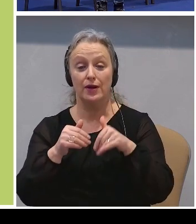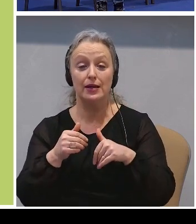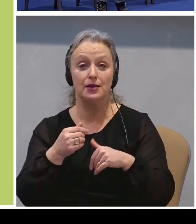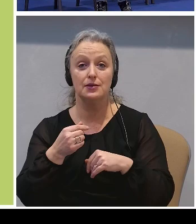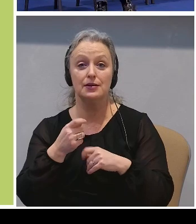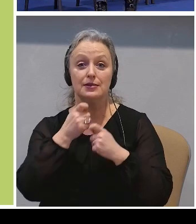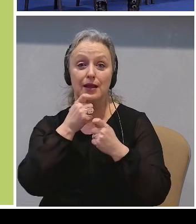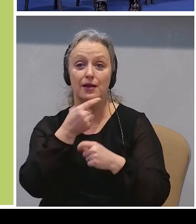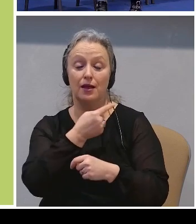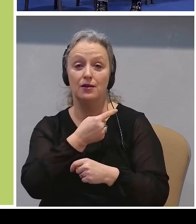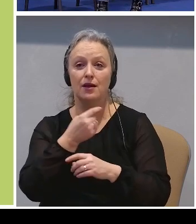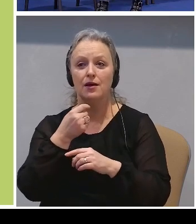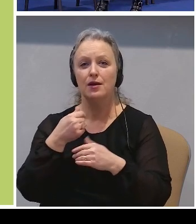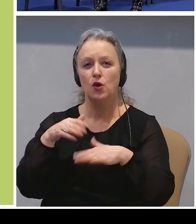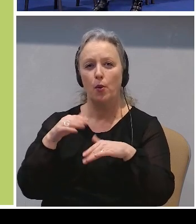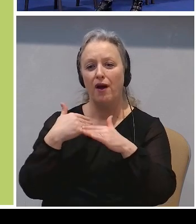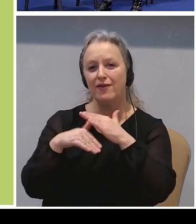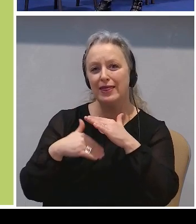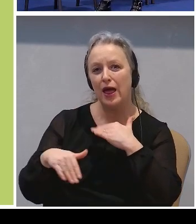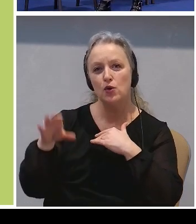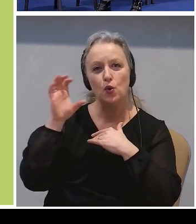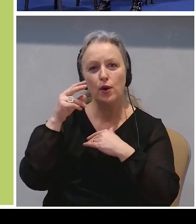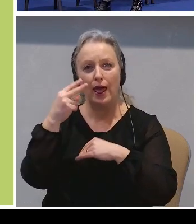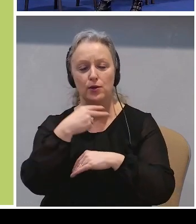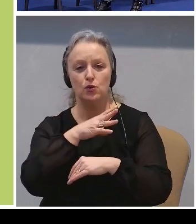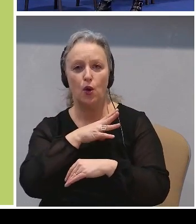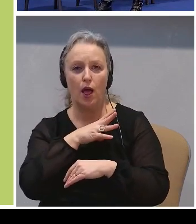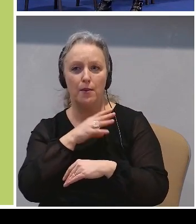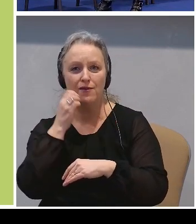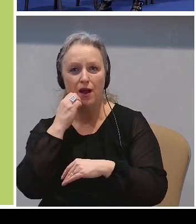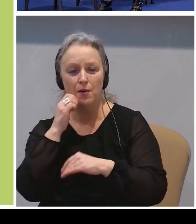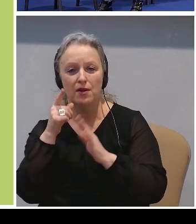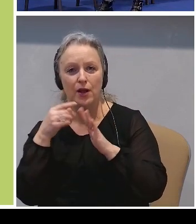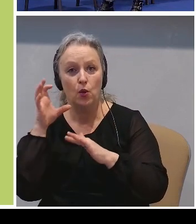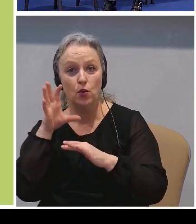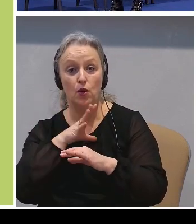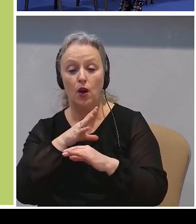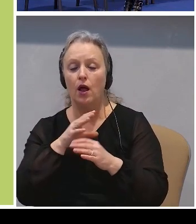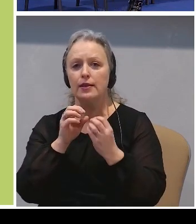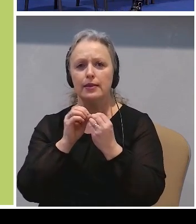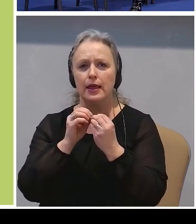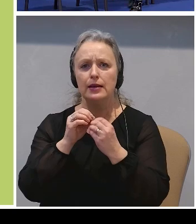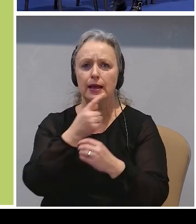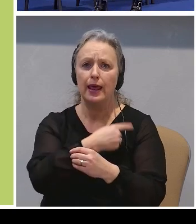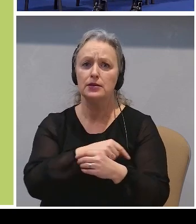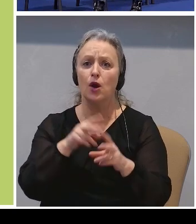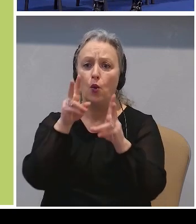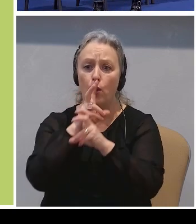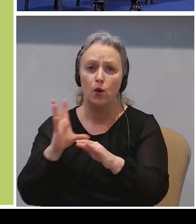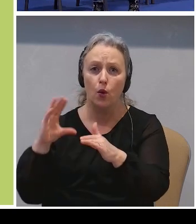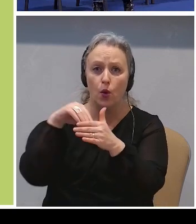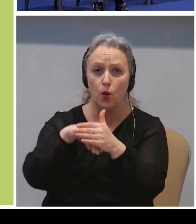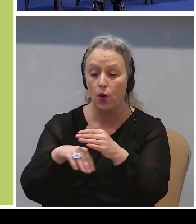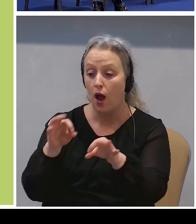you have explained this morning. Also, identifying hospitals and investigators is challenging. Hospitals cite the lack